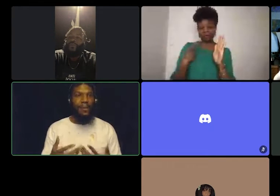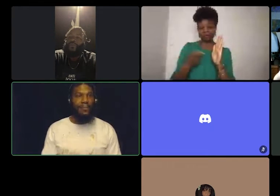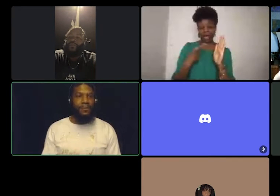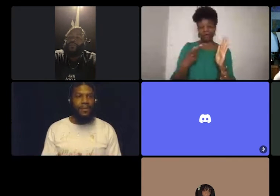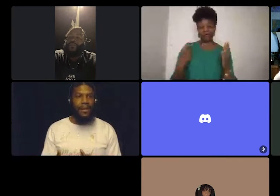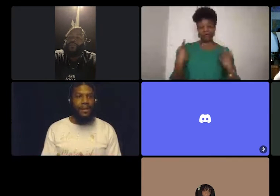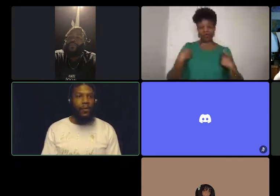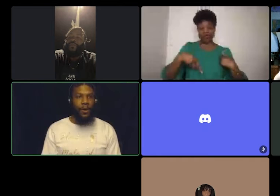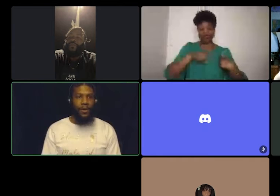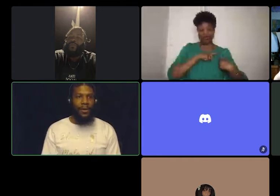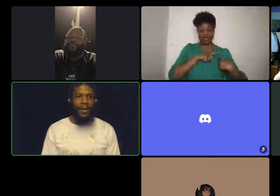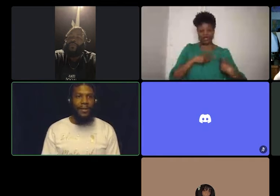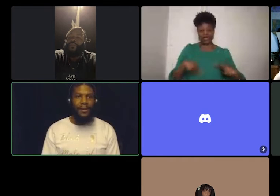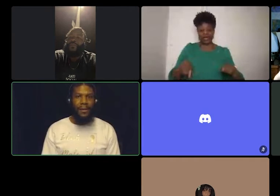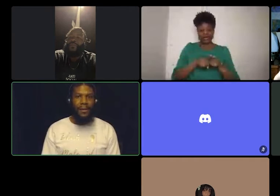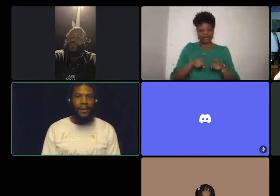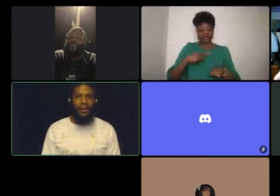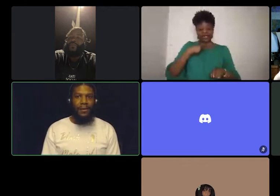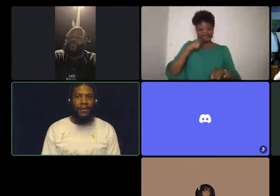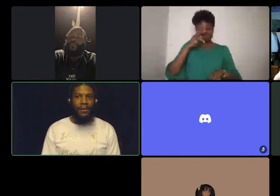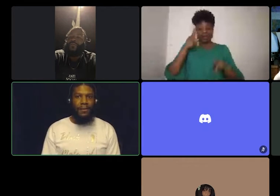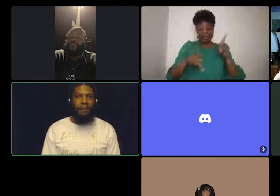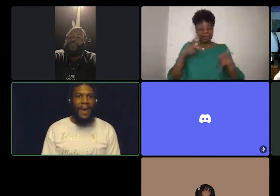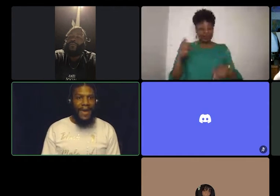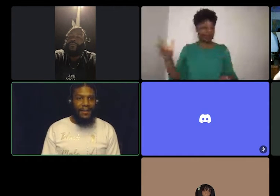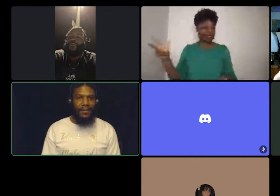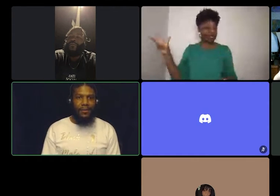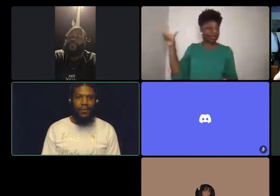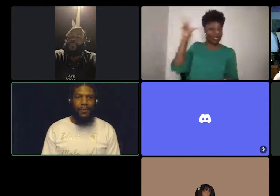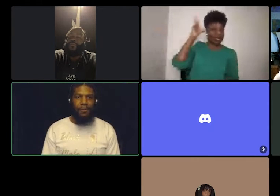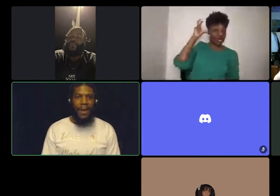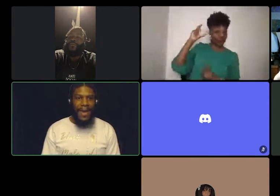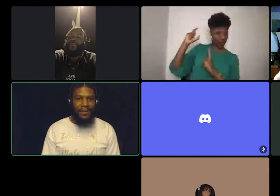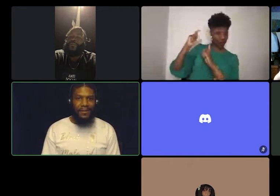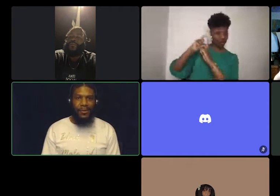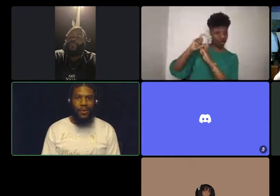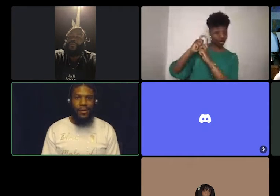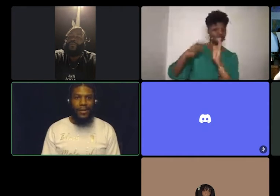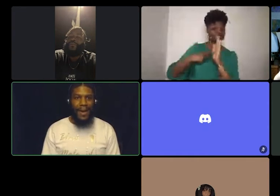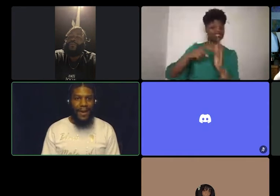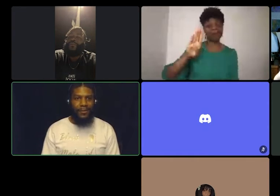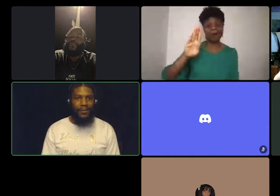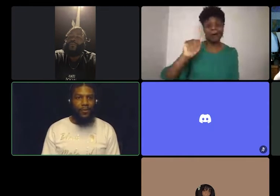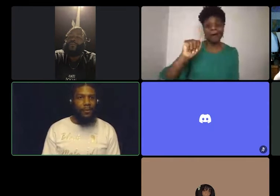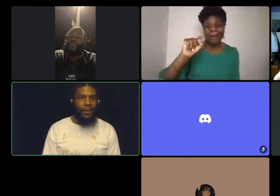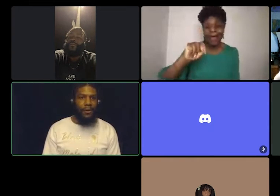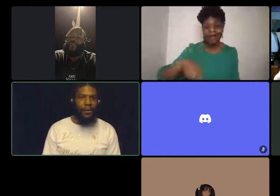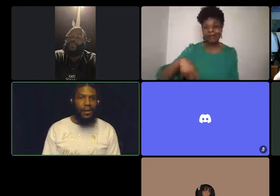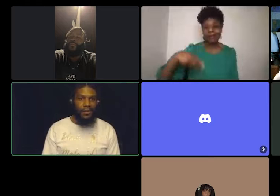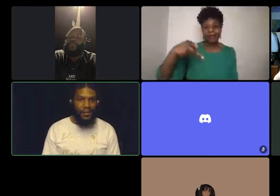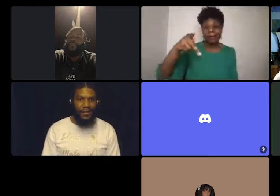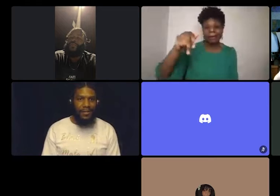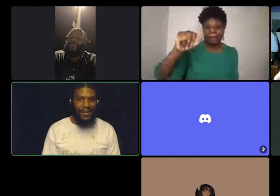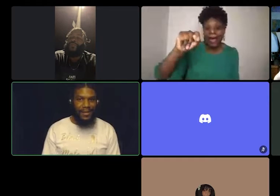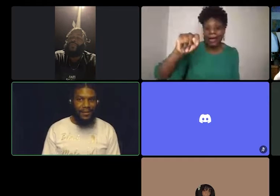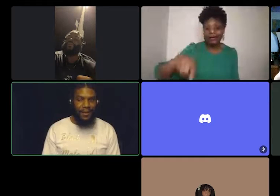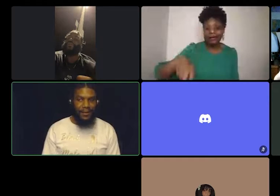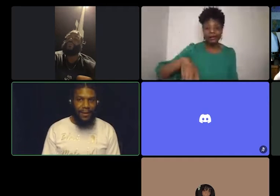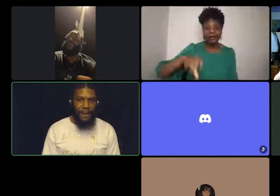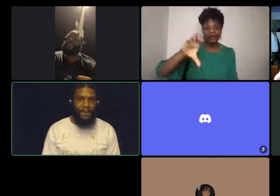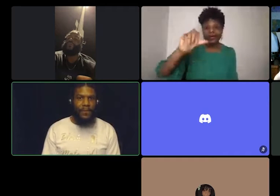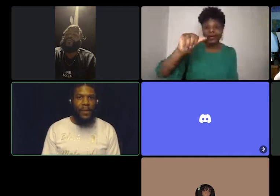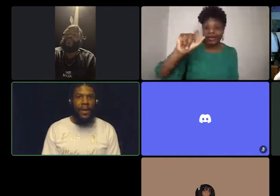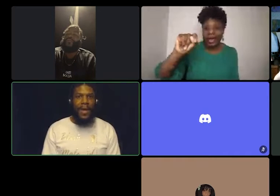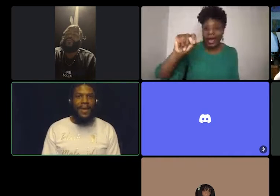a word like bat or pat or cat. We're big on consonants and things like that.